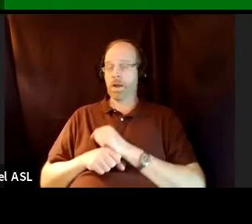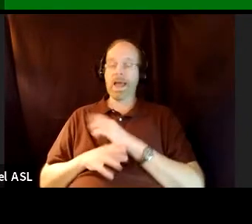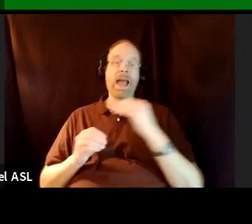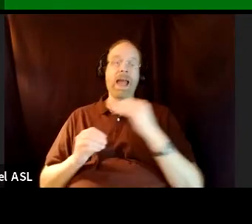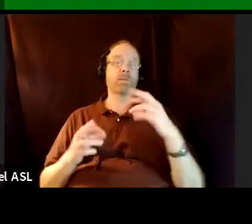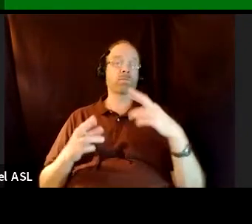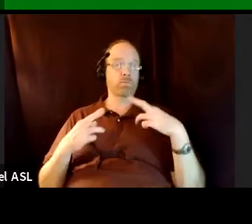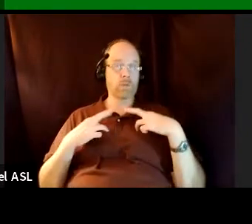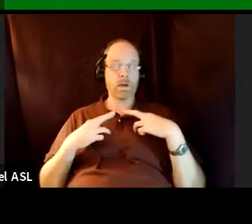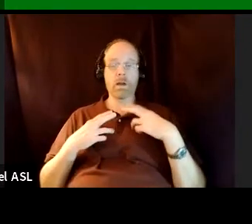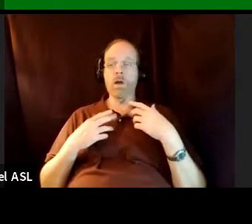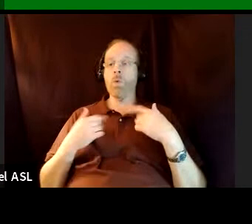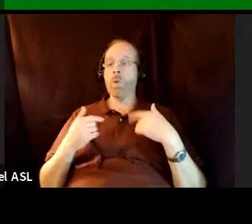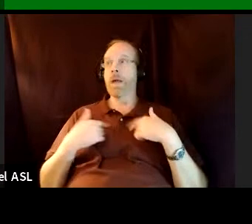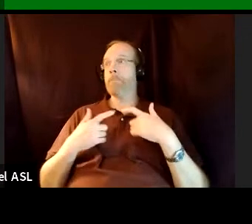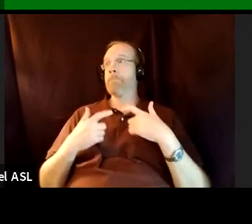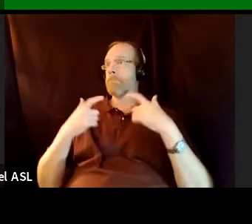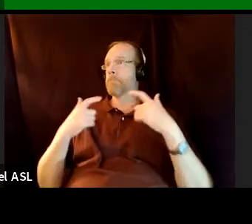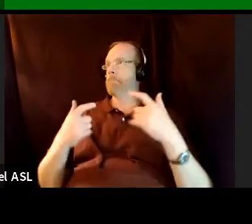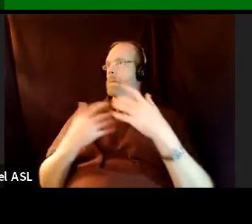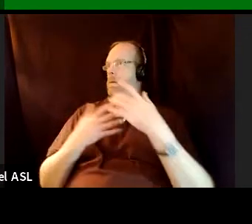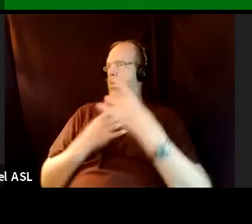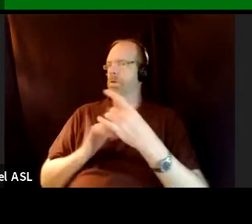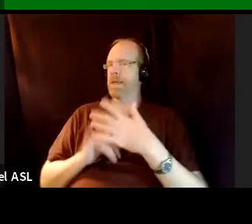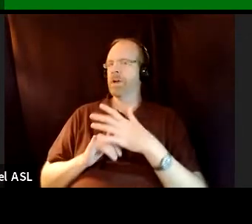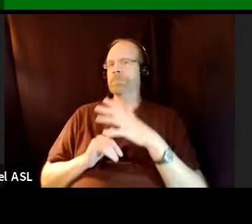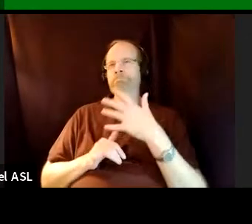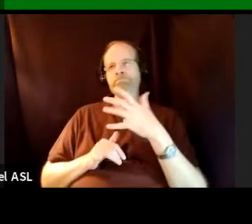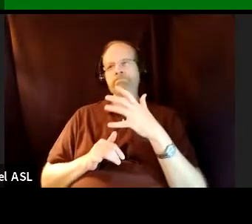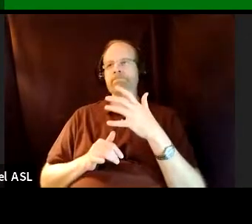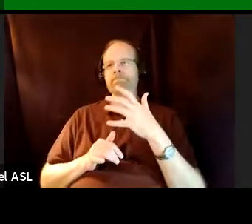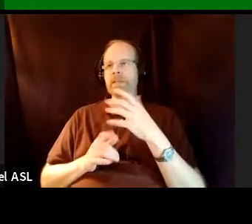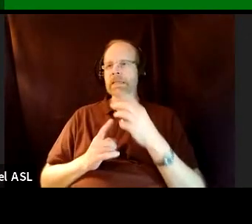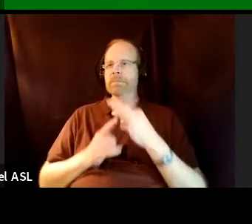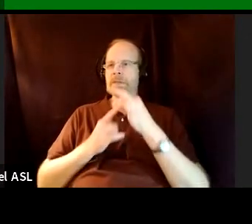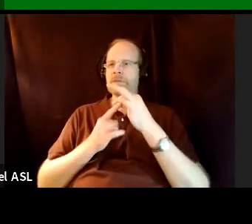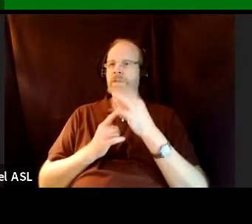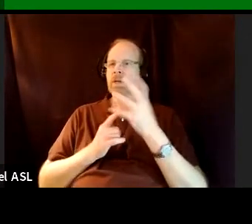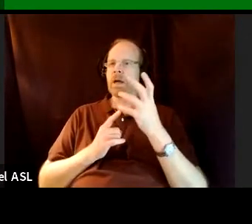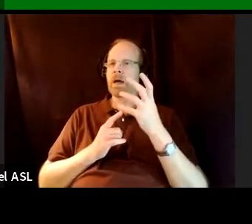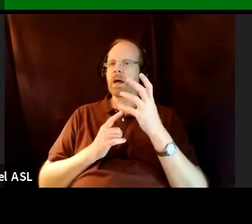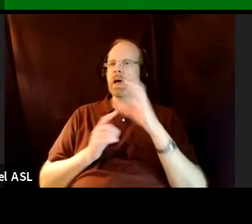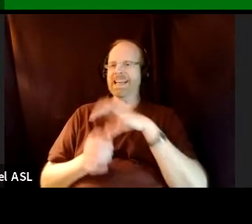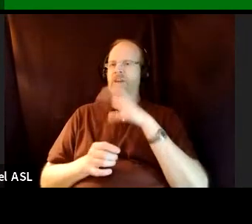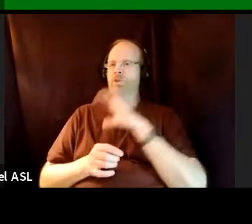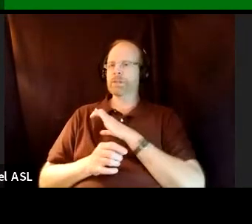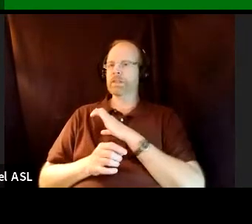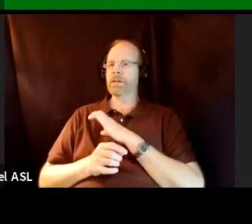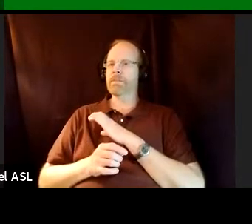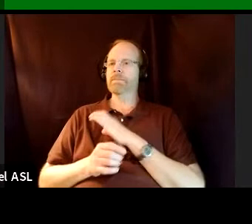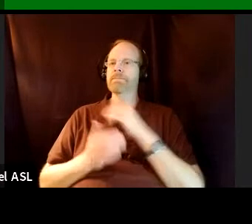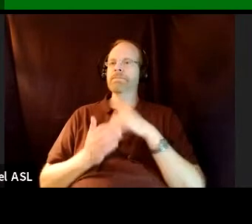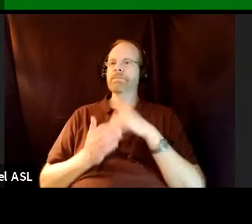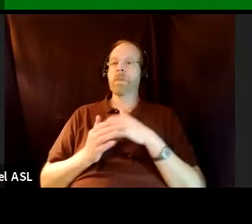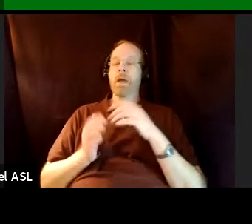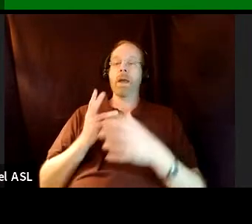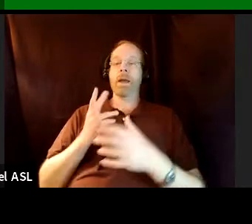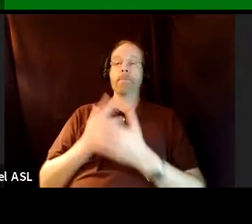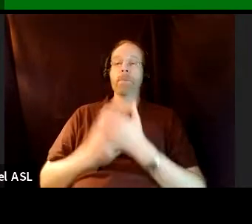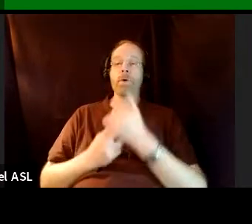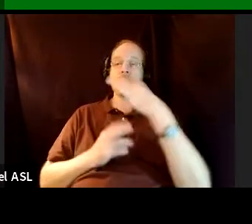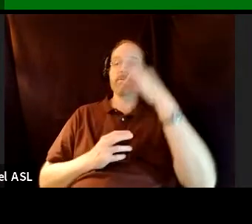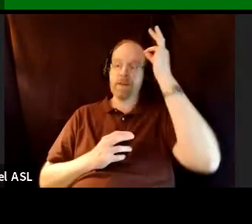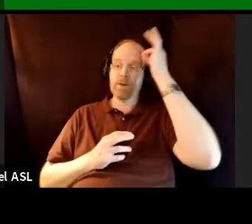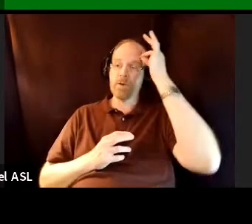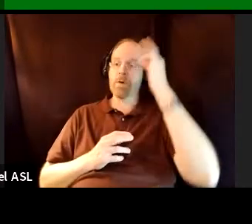have major interests that are somewhat distinct characteristics in both federal programs